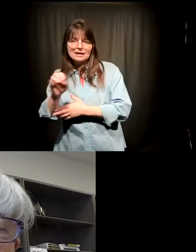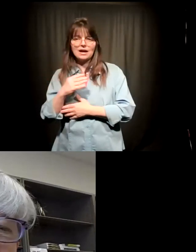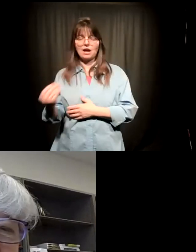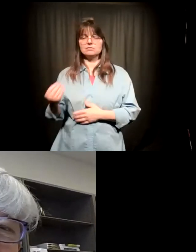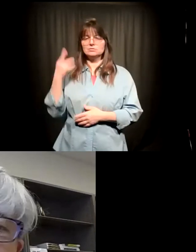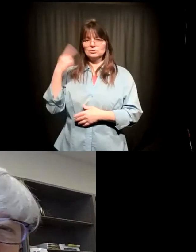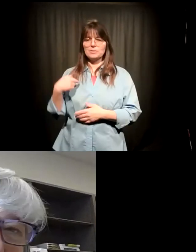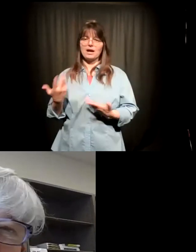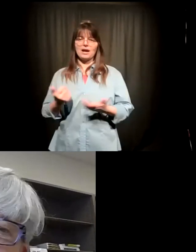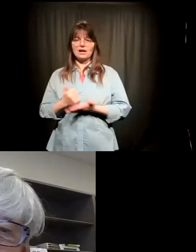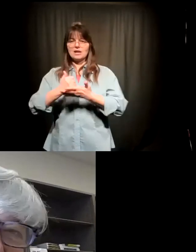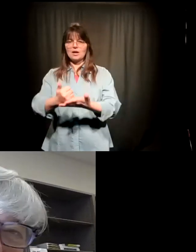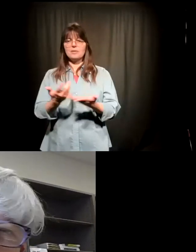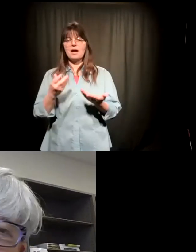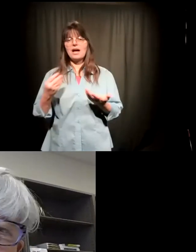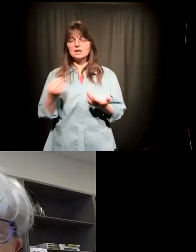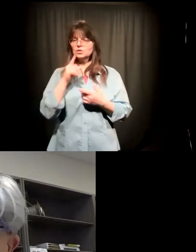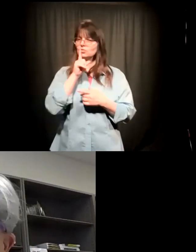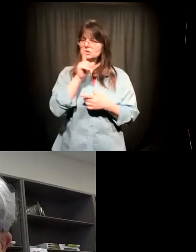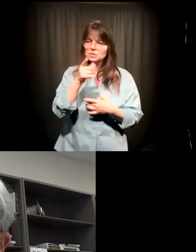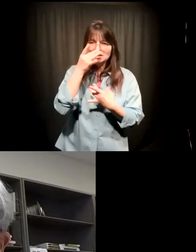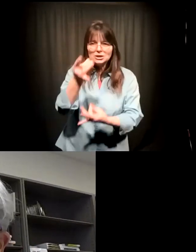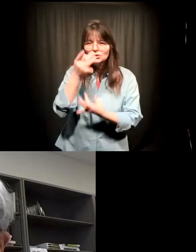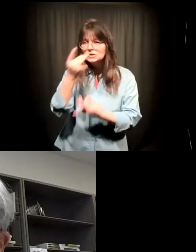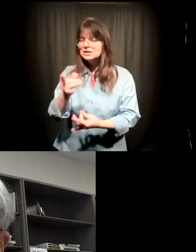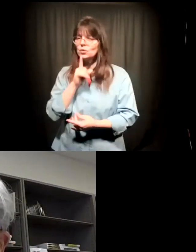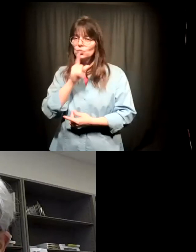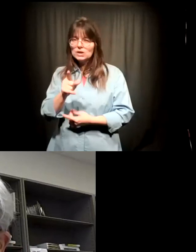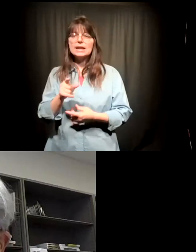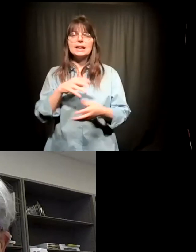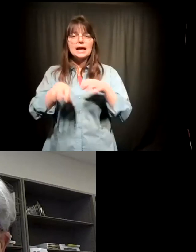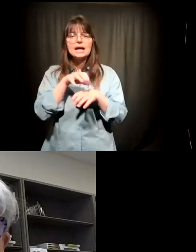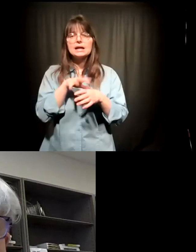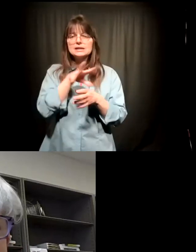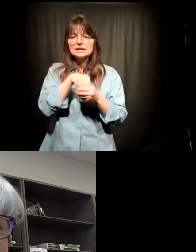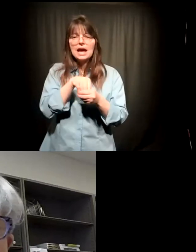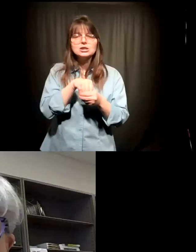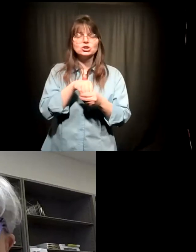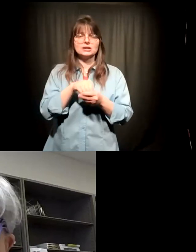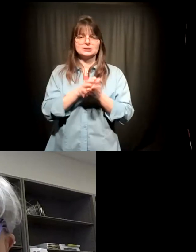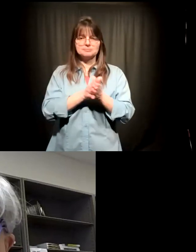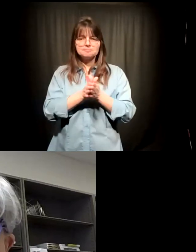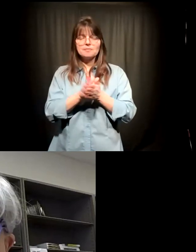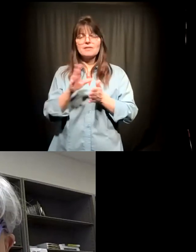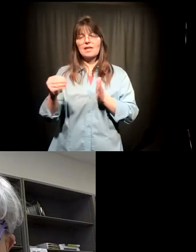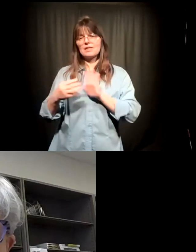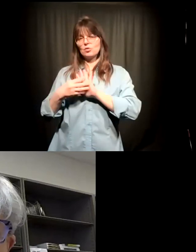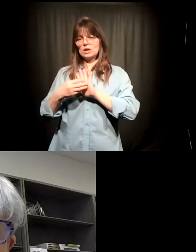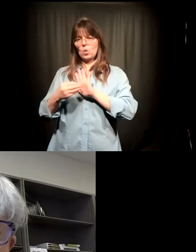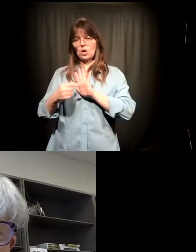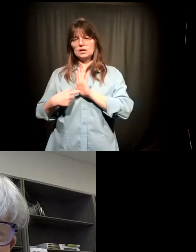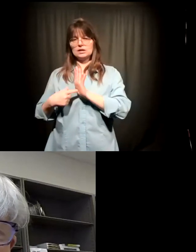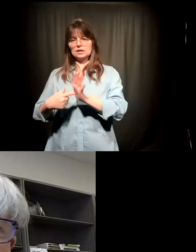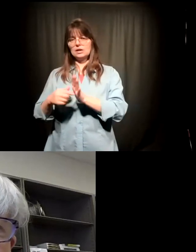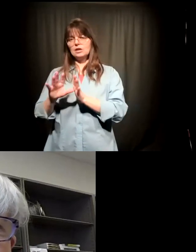Humphreys have worked together to write a number of sort of primers on deaf culture that are excellent. I think some